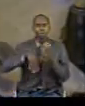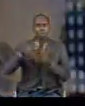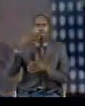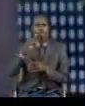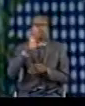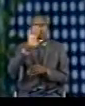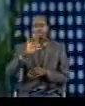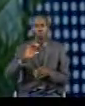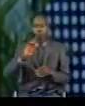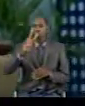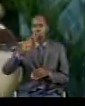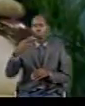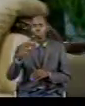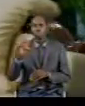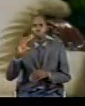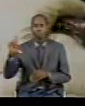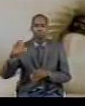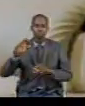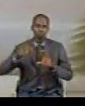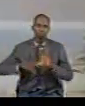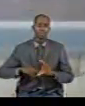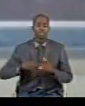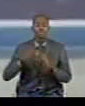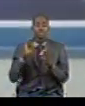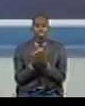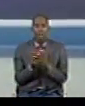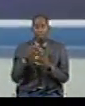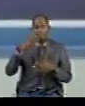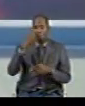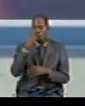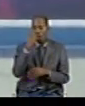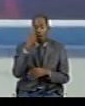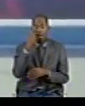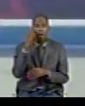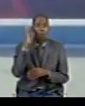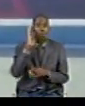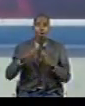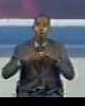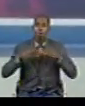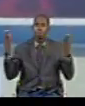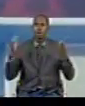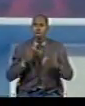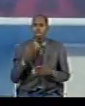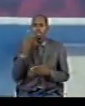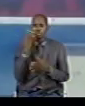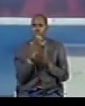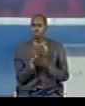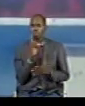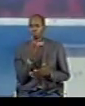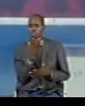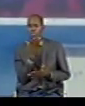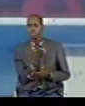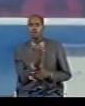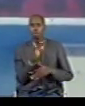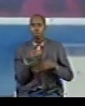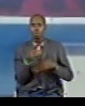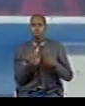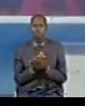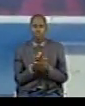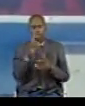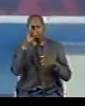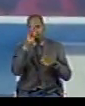see somebody there, those blind eyes will open. I see somebody there, all that habit of